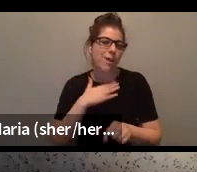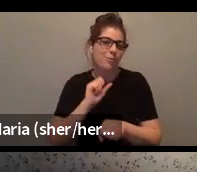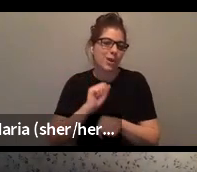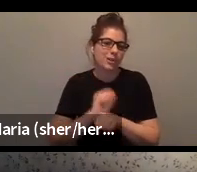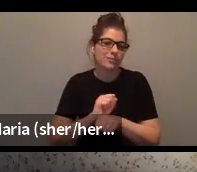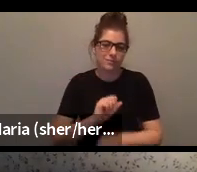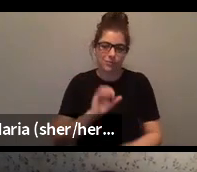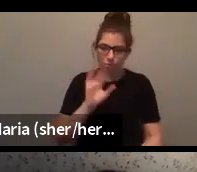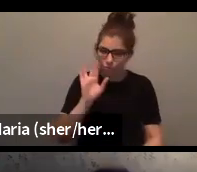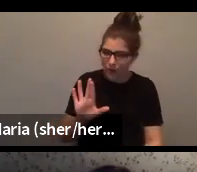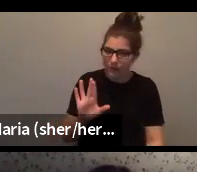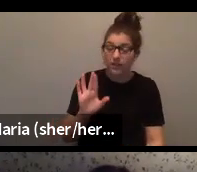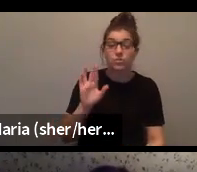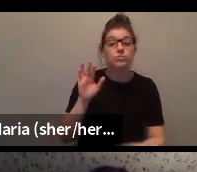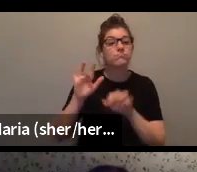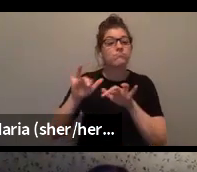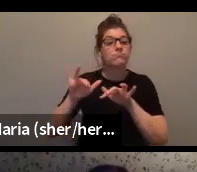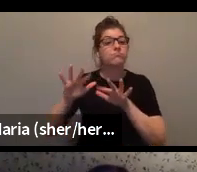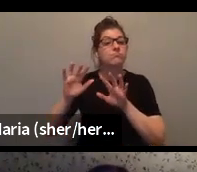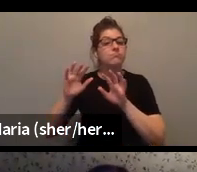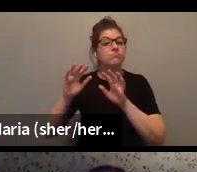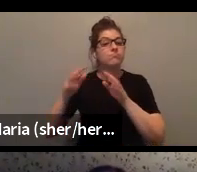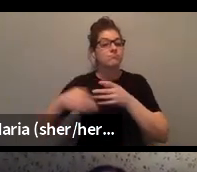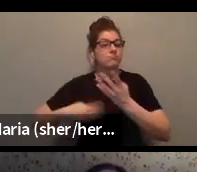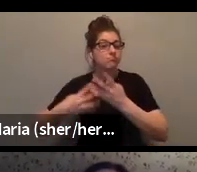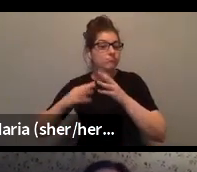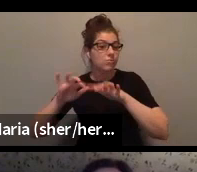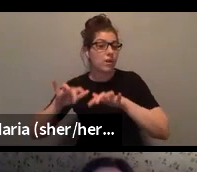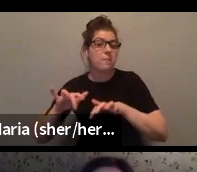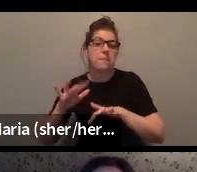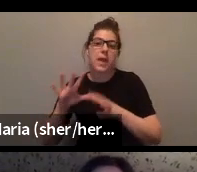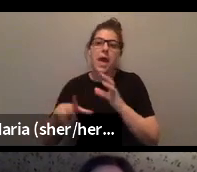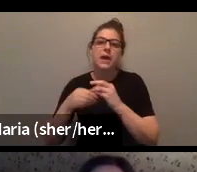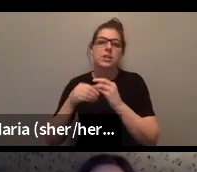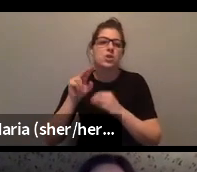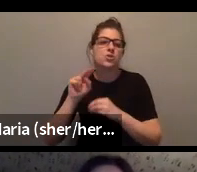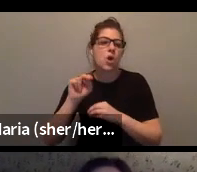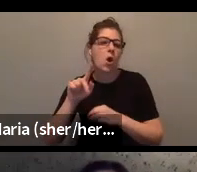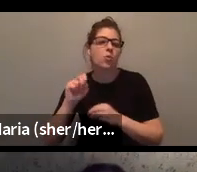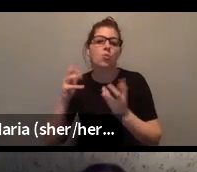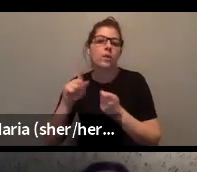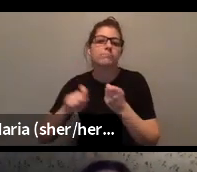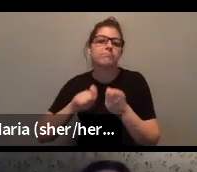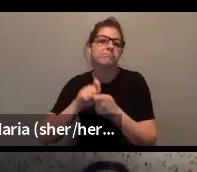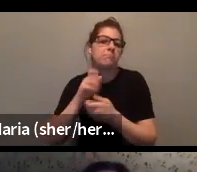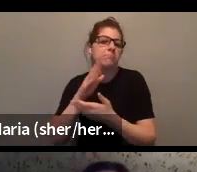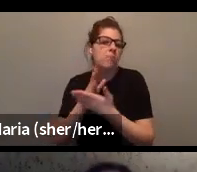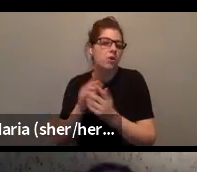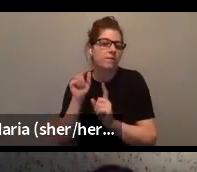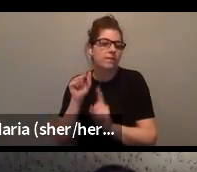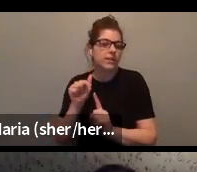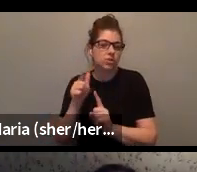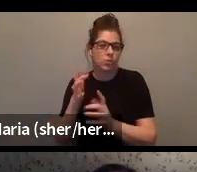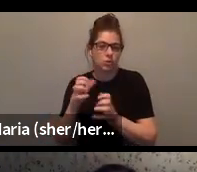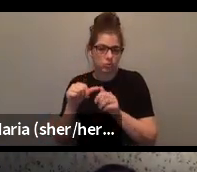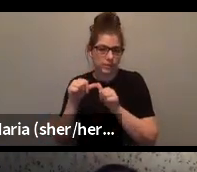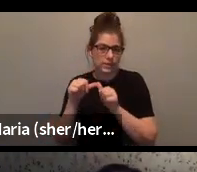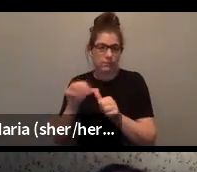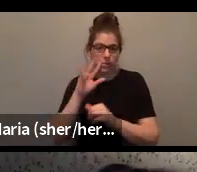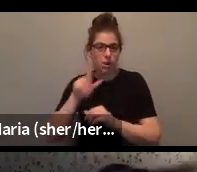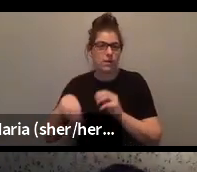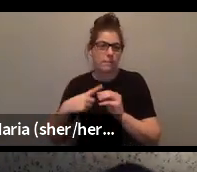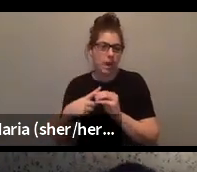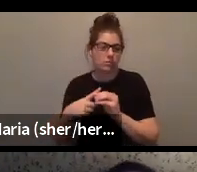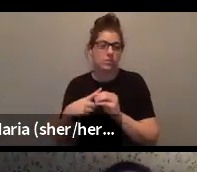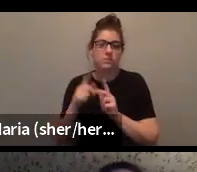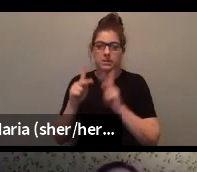Great, and as you're continuing to write, you might wanna just put a little note about what particular aspect of this that you wanna keep talking about. That way